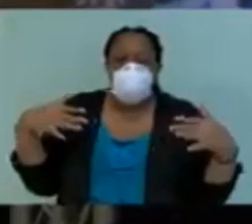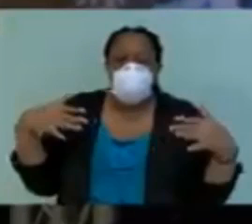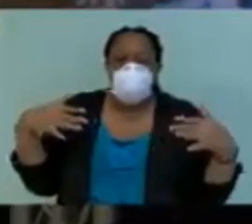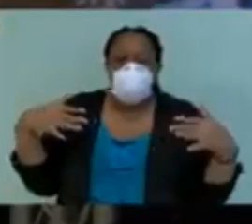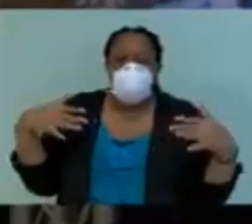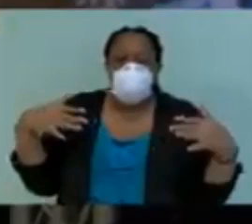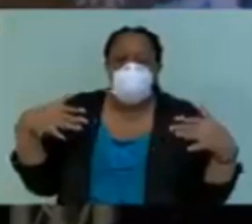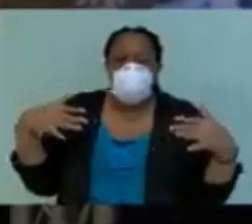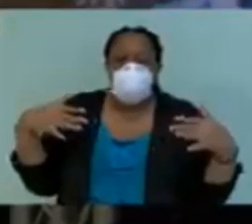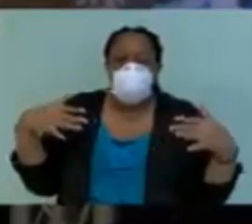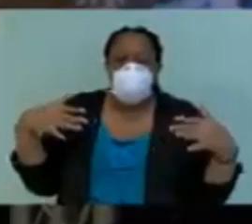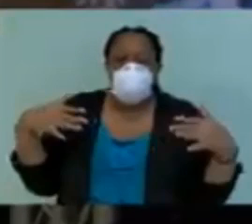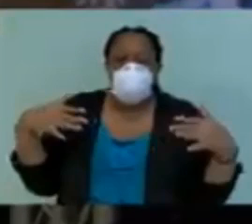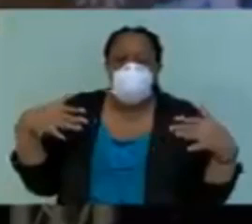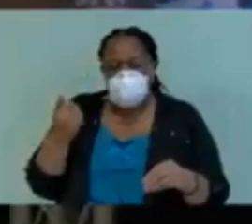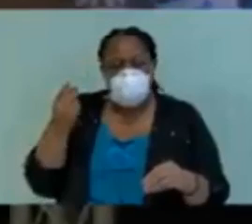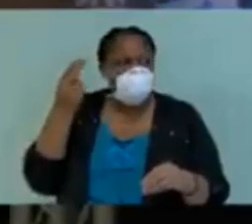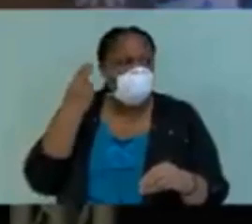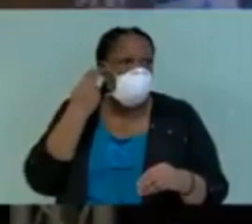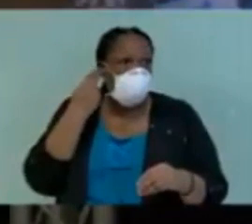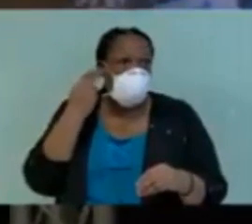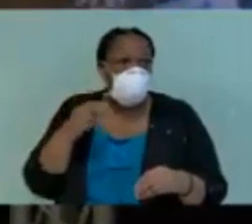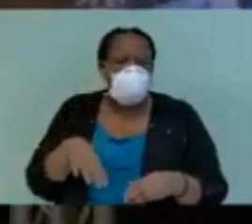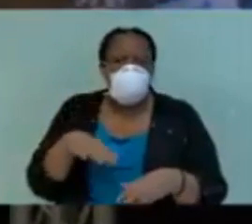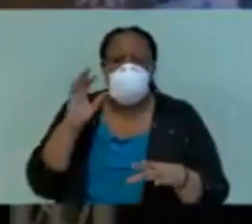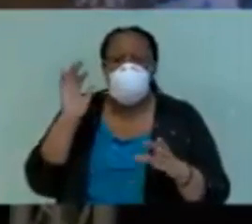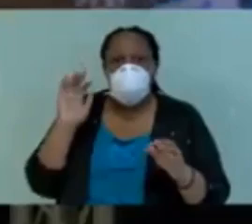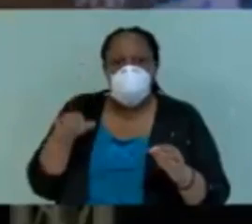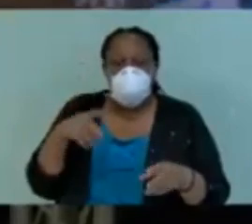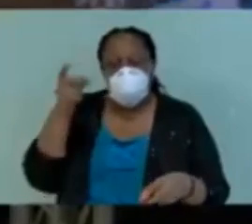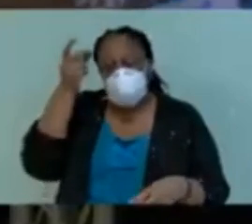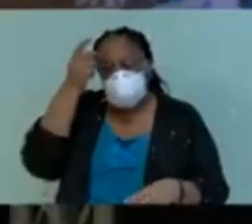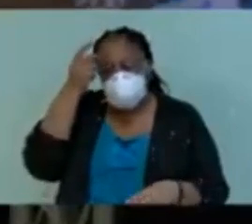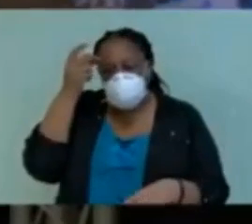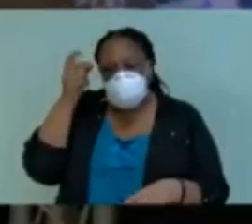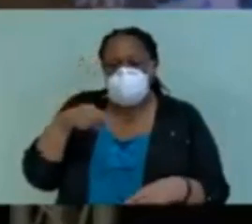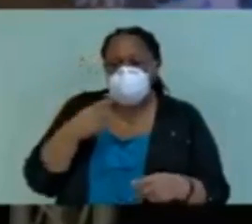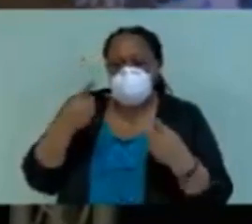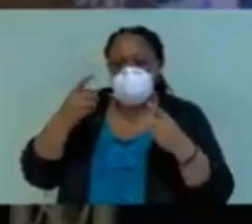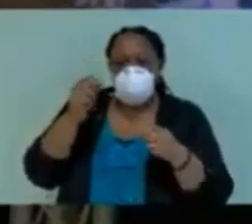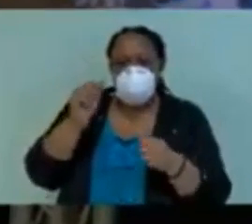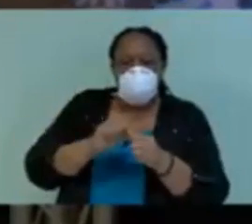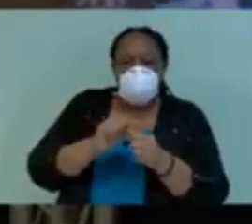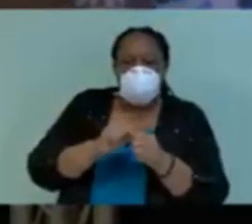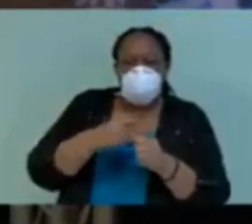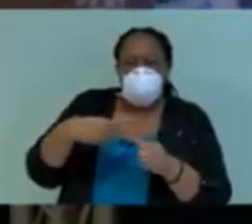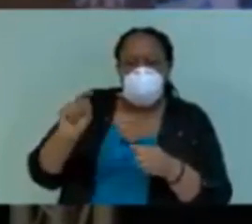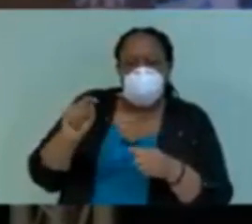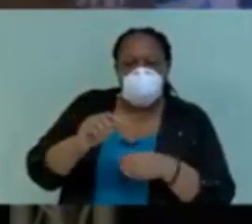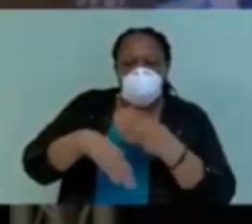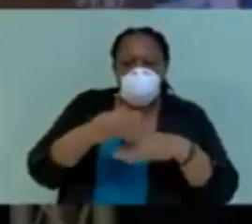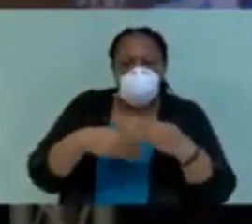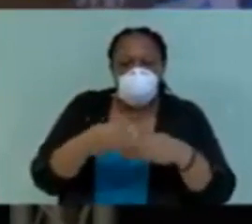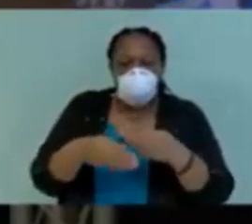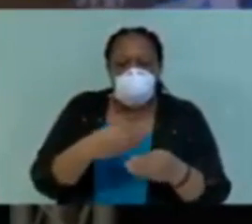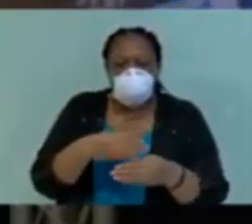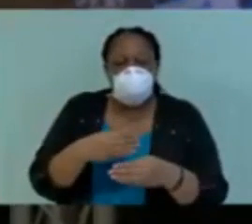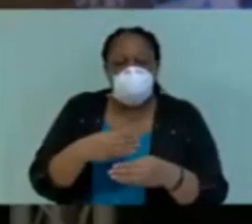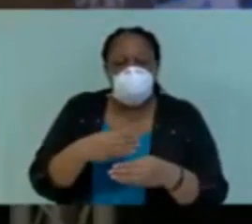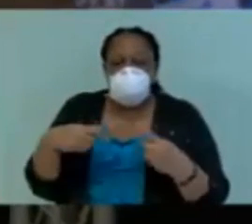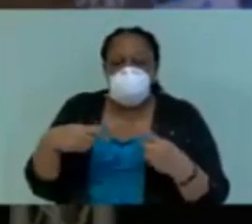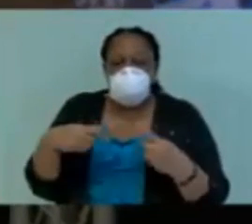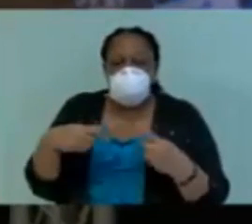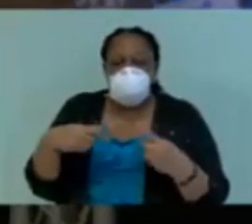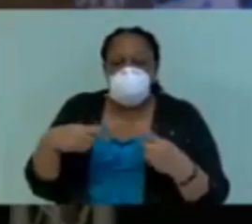sector is properly serviced and by extension the nation. One of the obvious benefits of CASPER's